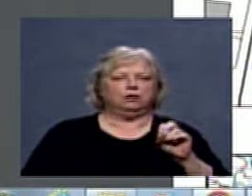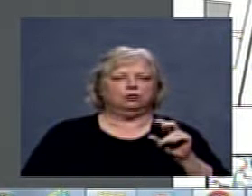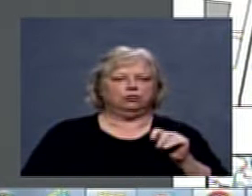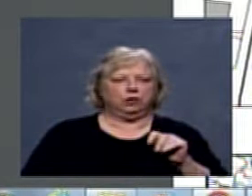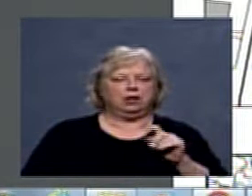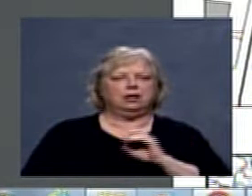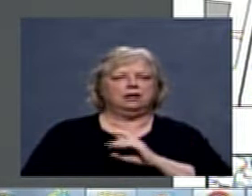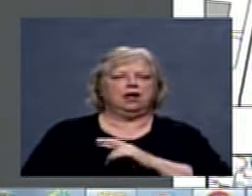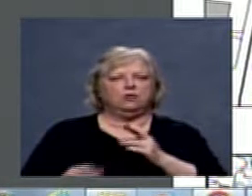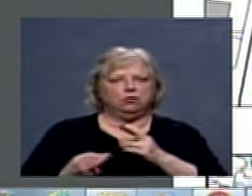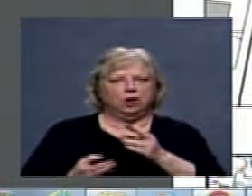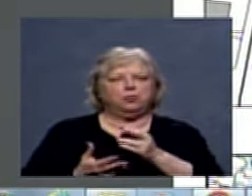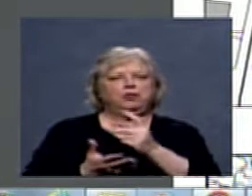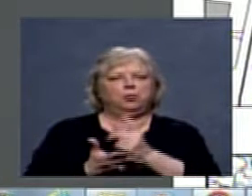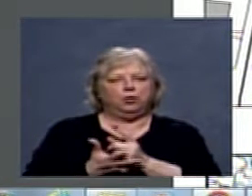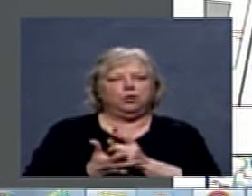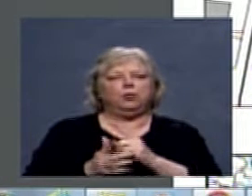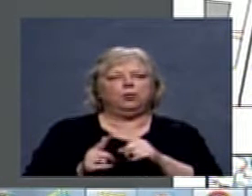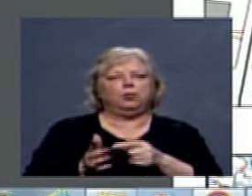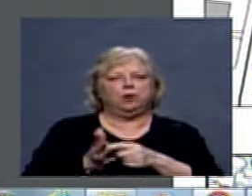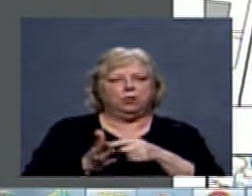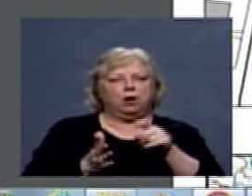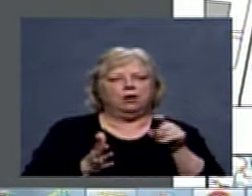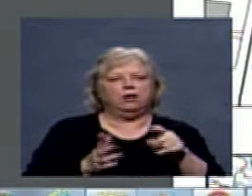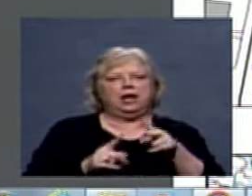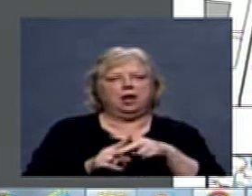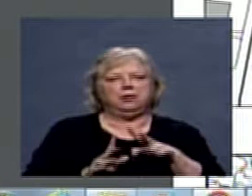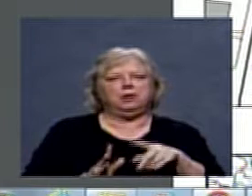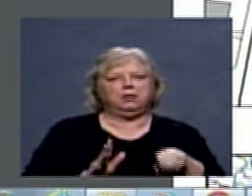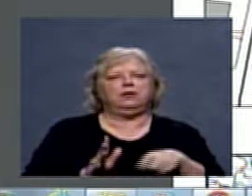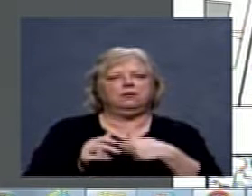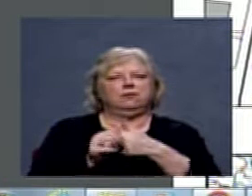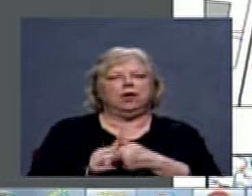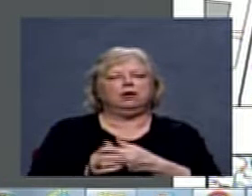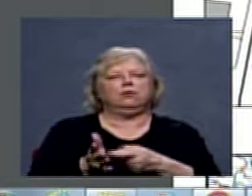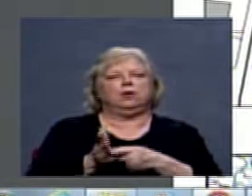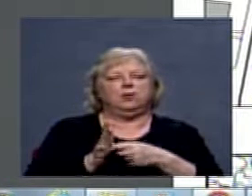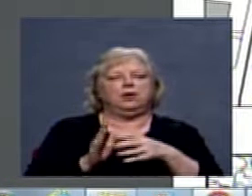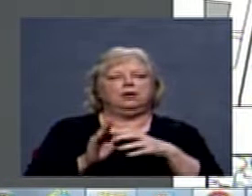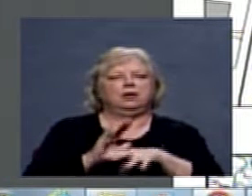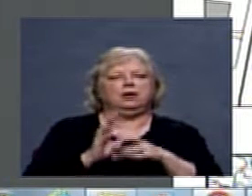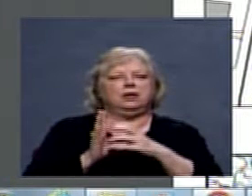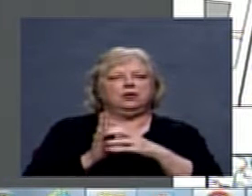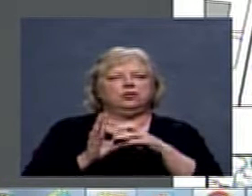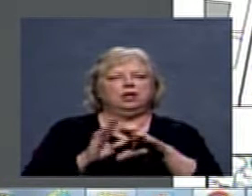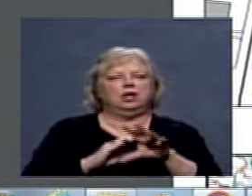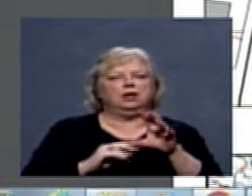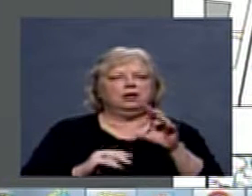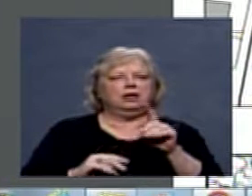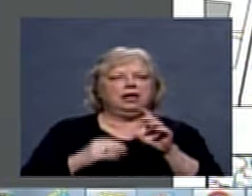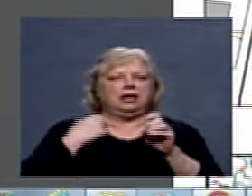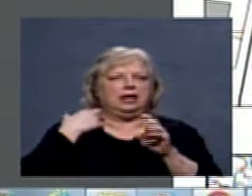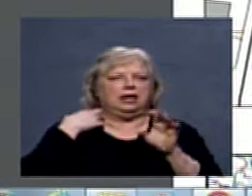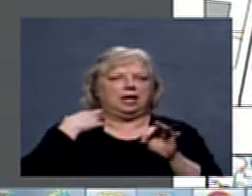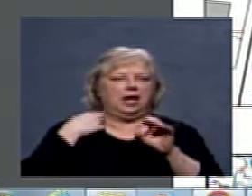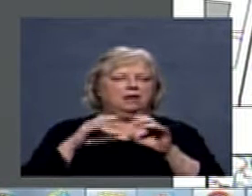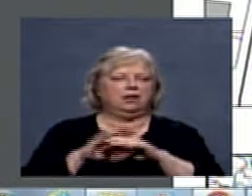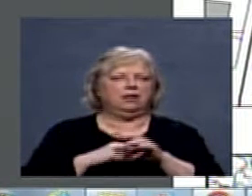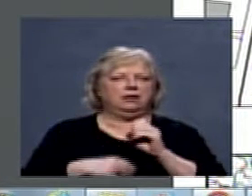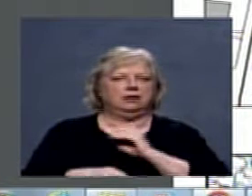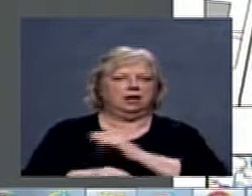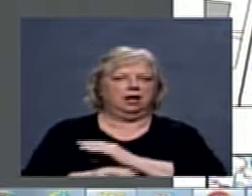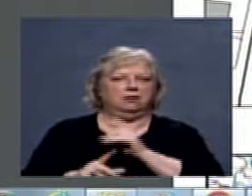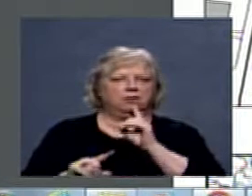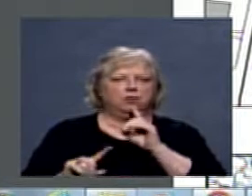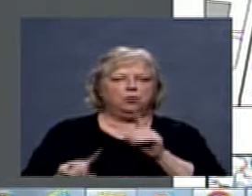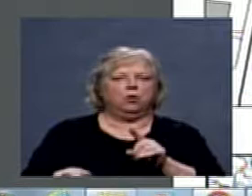PDR zoning for this lot, subject to compliance with the following conditions. Compliance with the comments and conditions outlined in sections D, E, and F of the staff